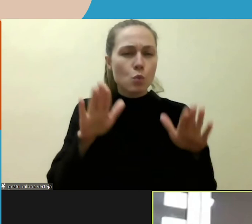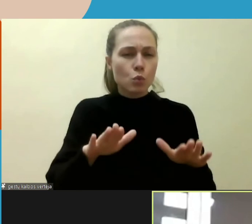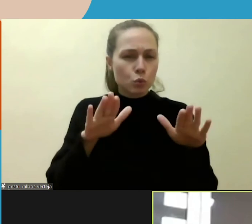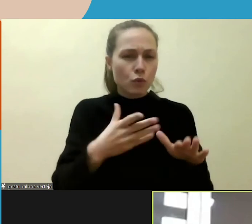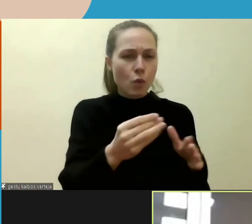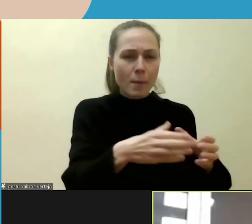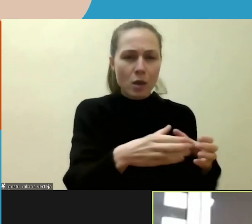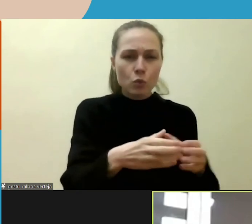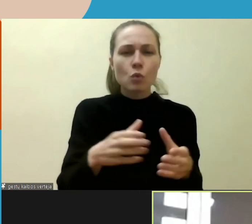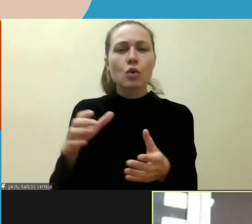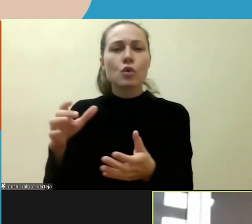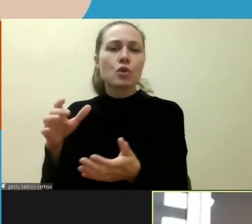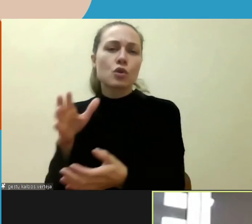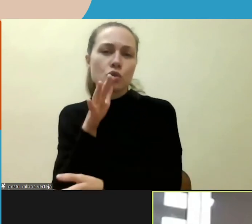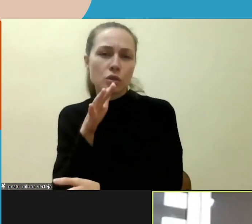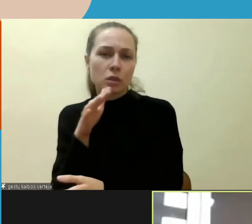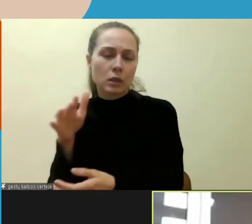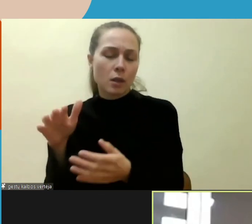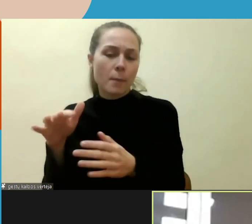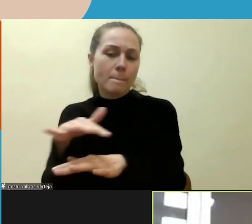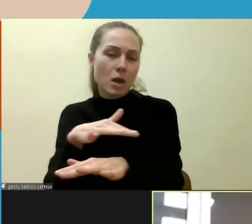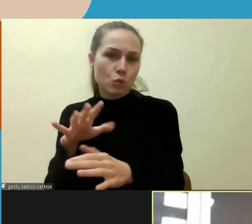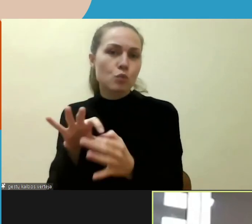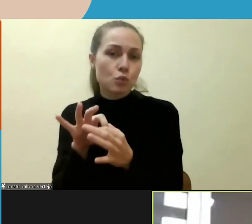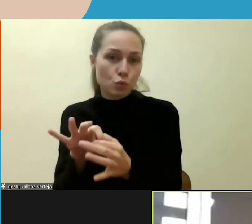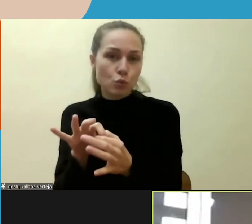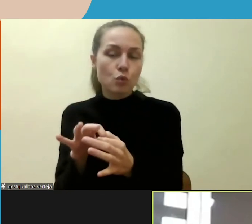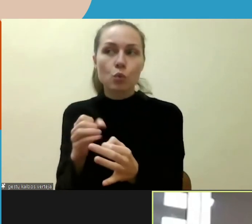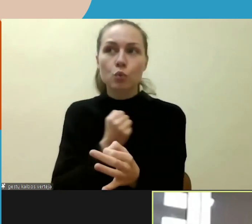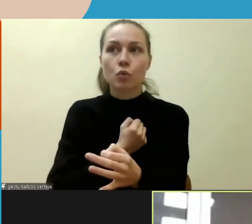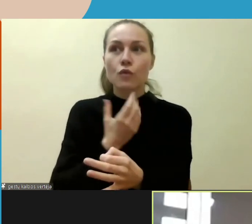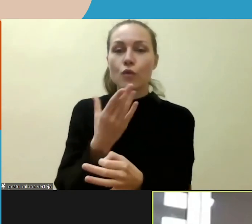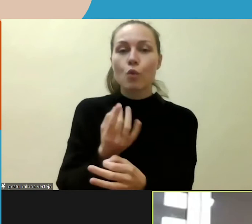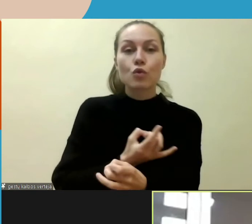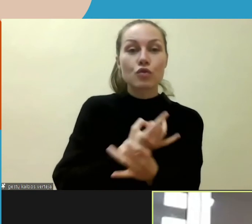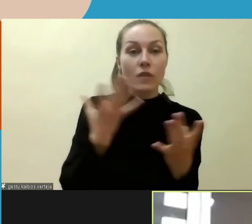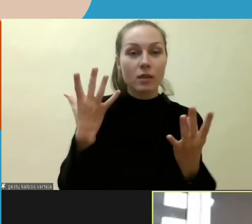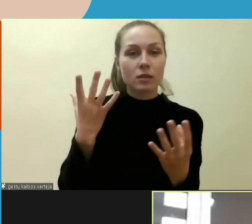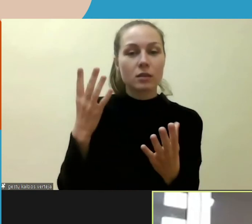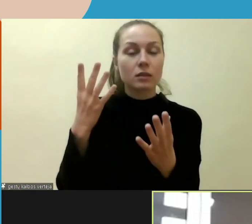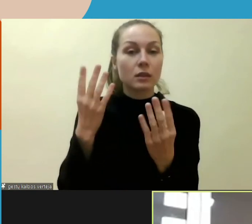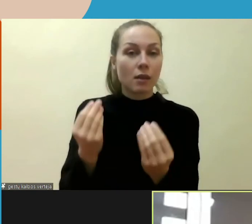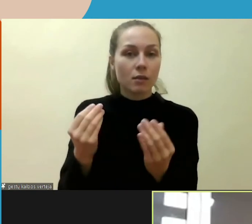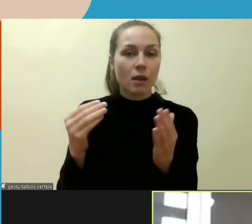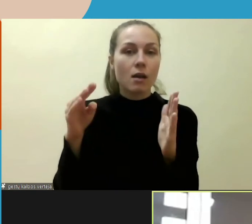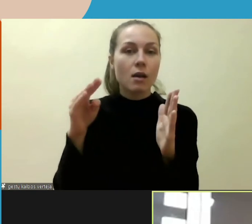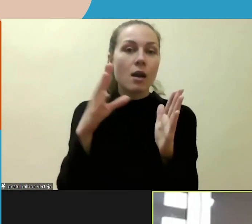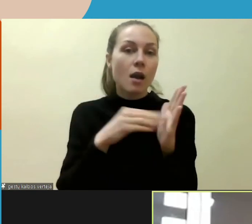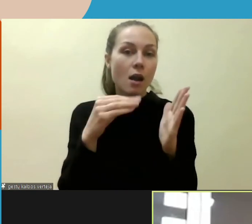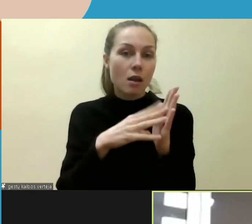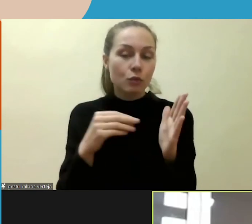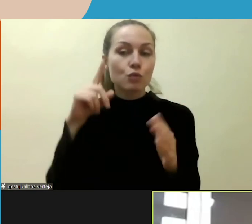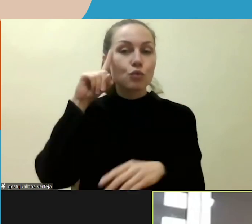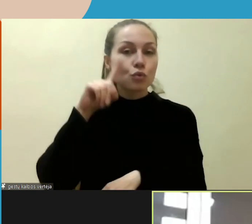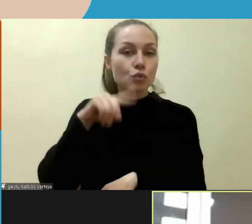Today, we have a very close contact both with the Muslim community and the Jewish community in our county.